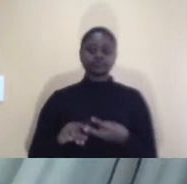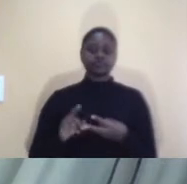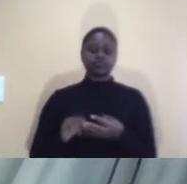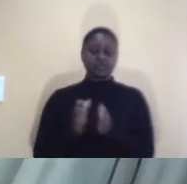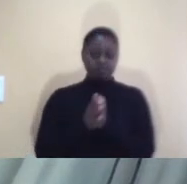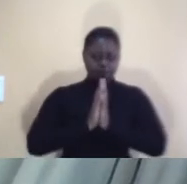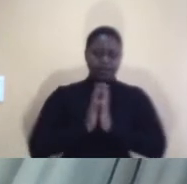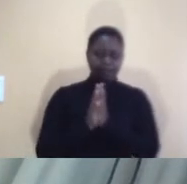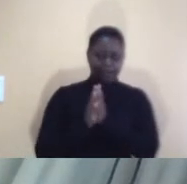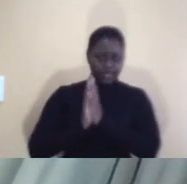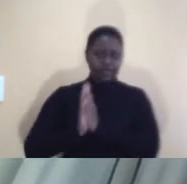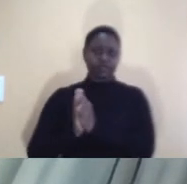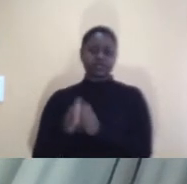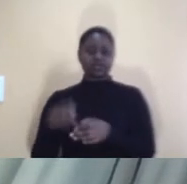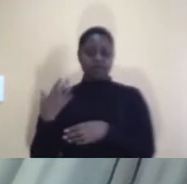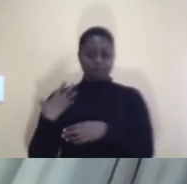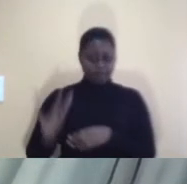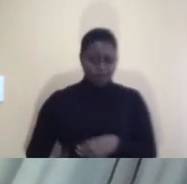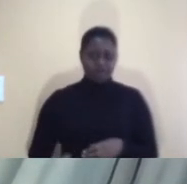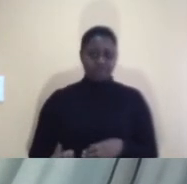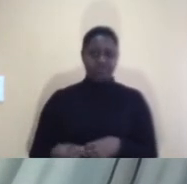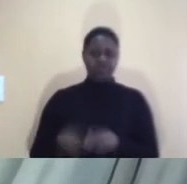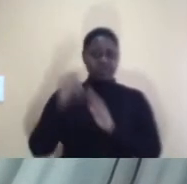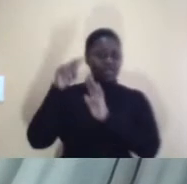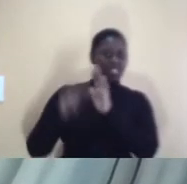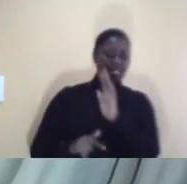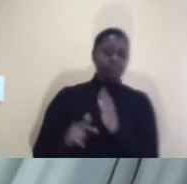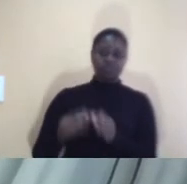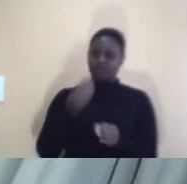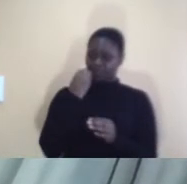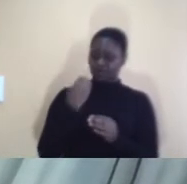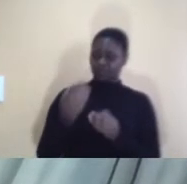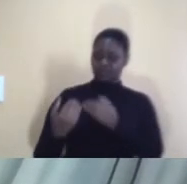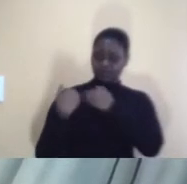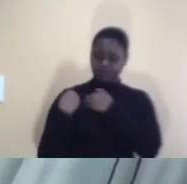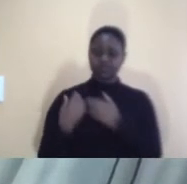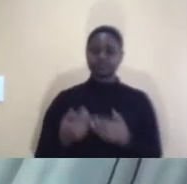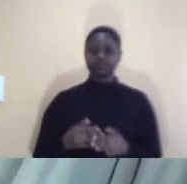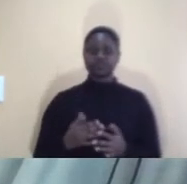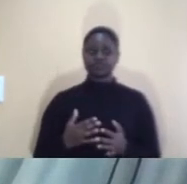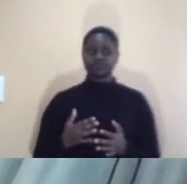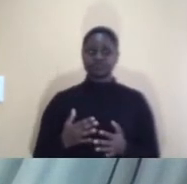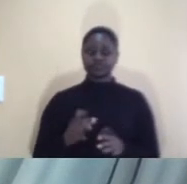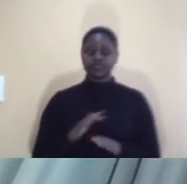pleaded by the extreme poverty and lack of food security. This is